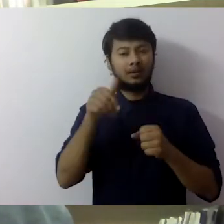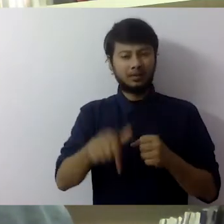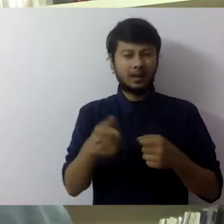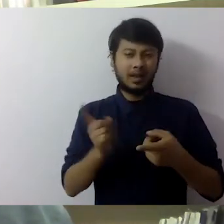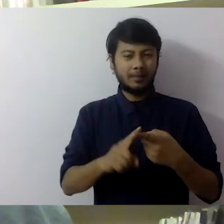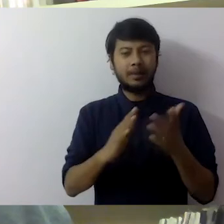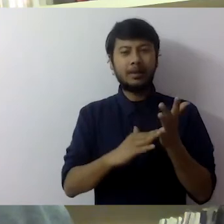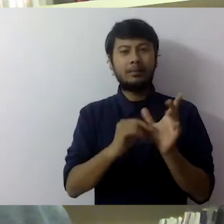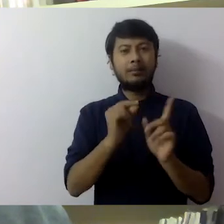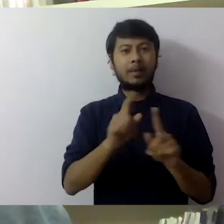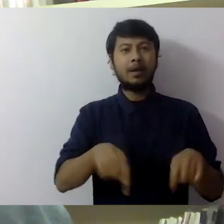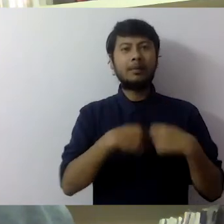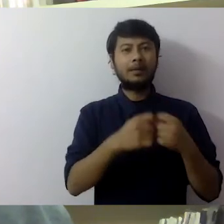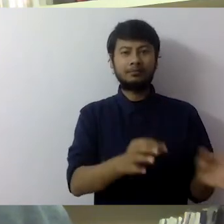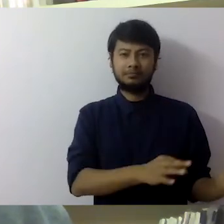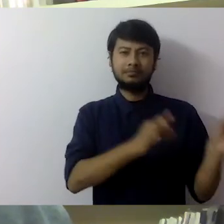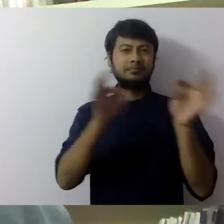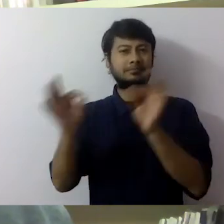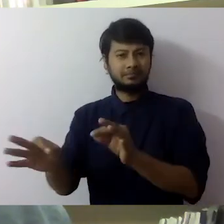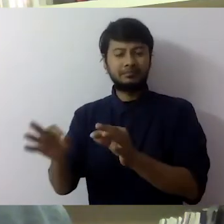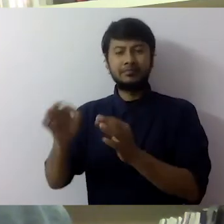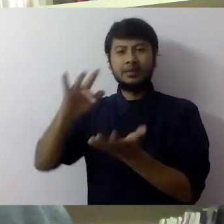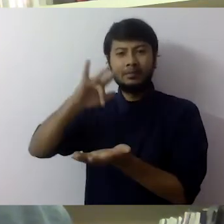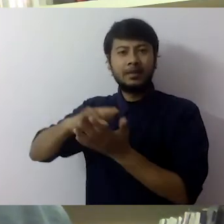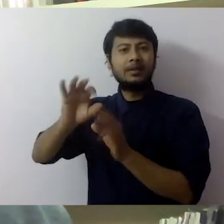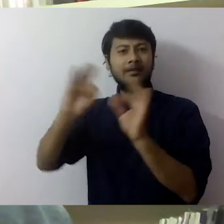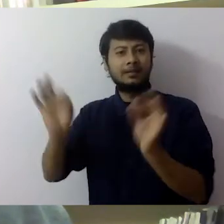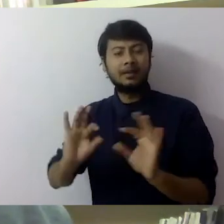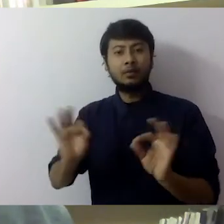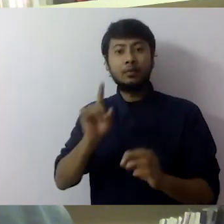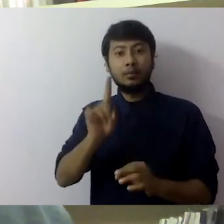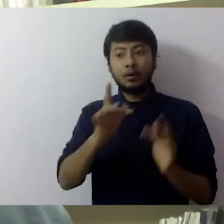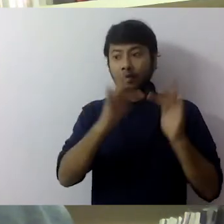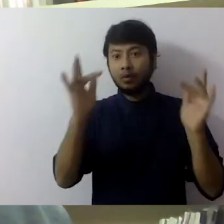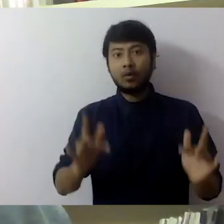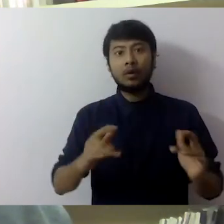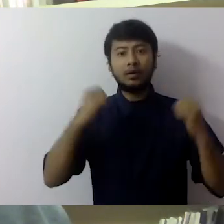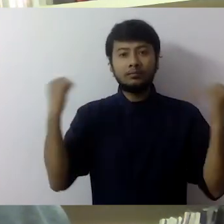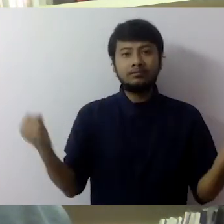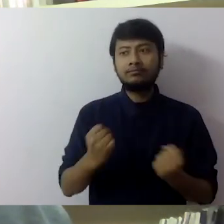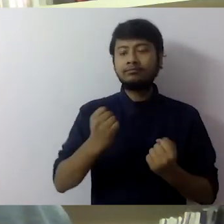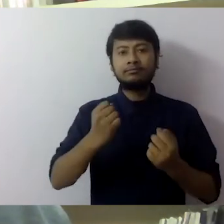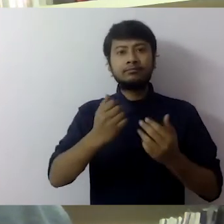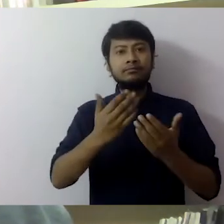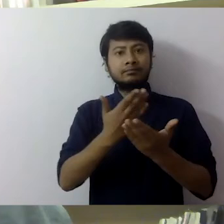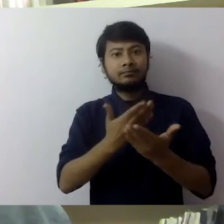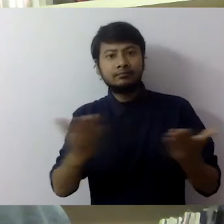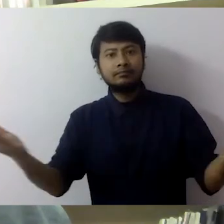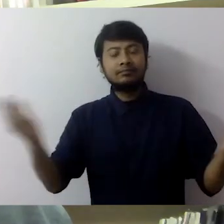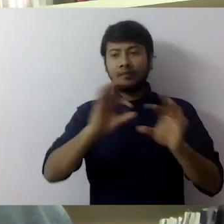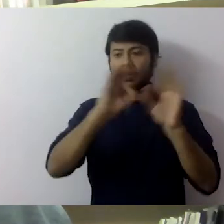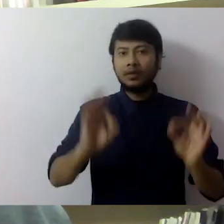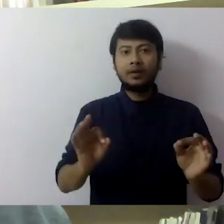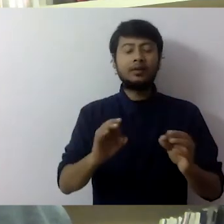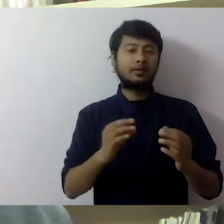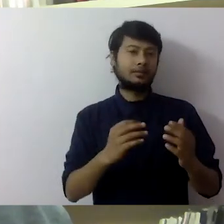original schedule, but I'm amazed at the resilience of spirit shown by the MAP team during these challenging times. They have